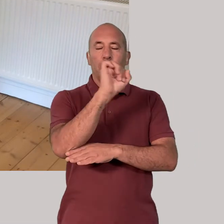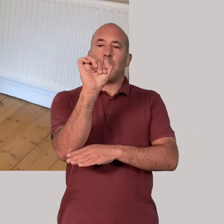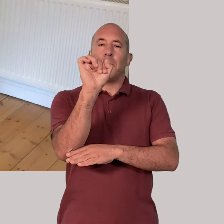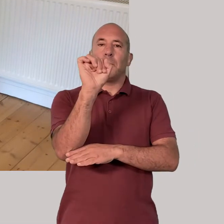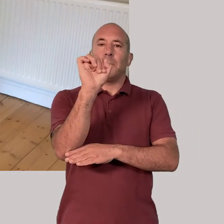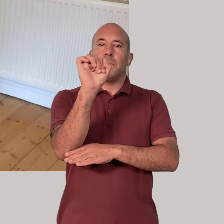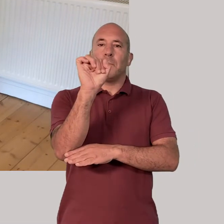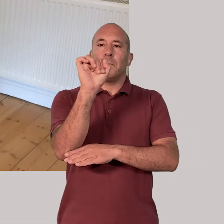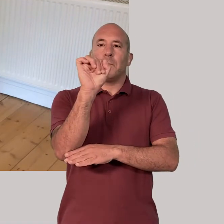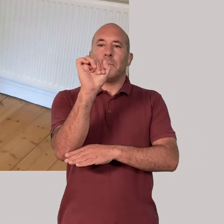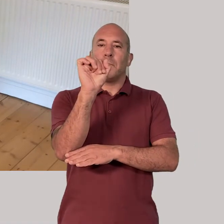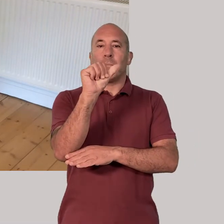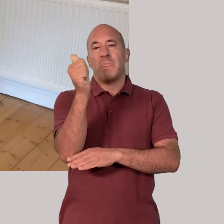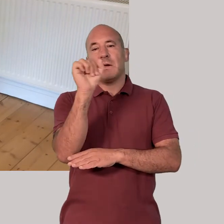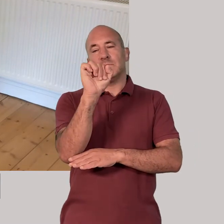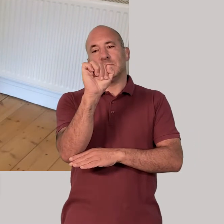to the centre point.